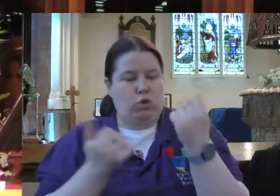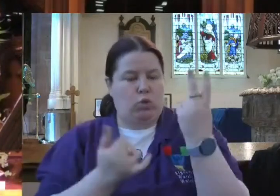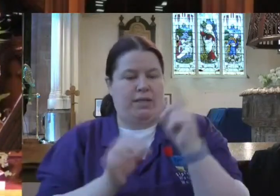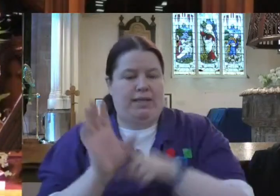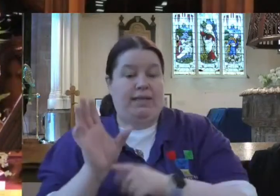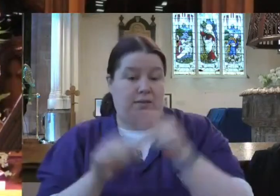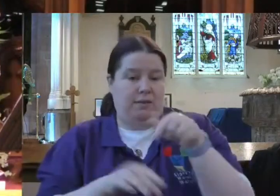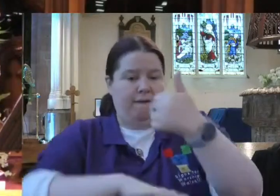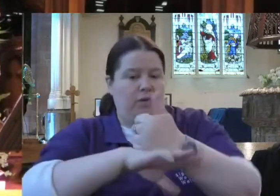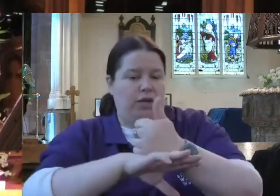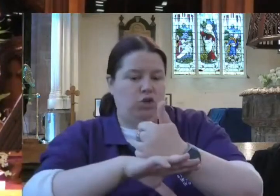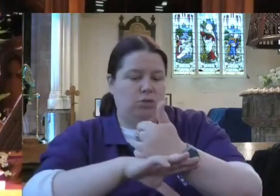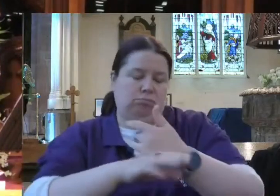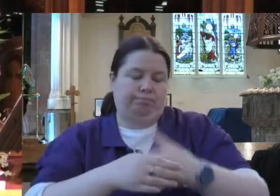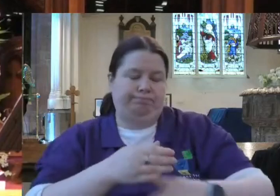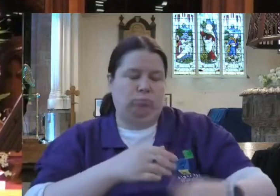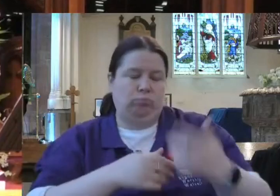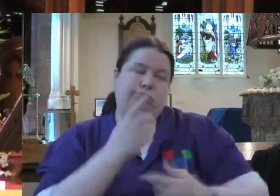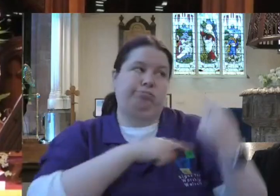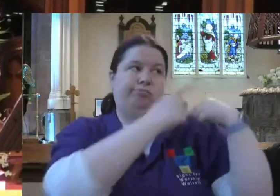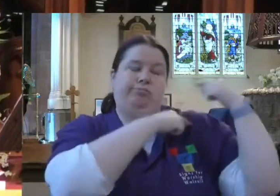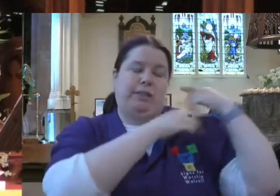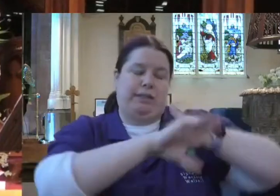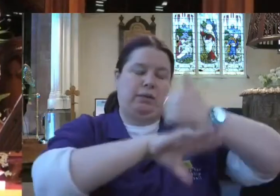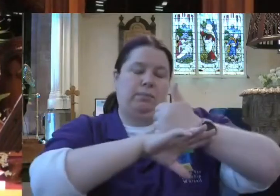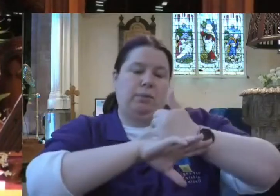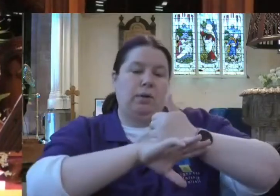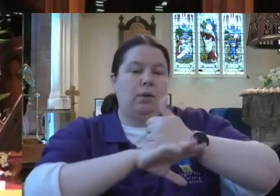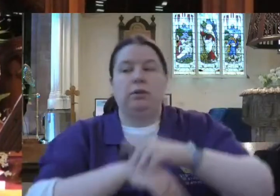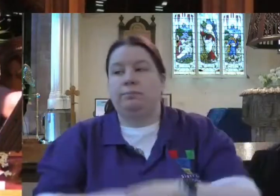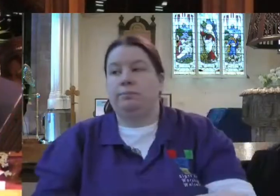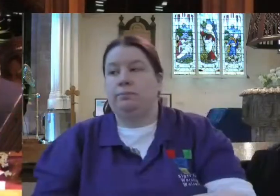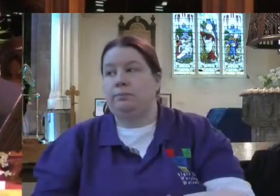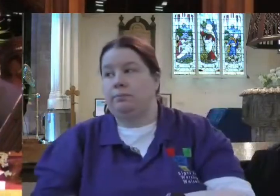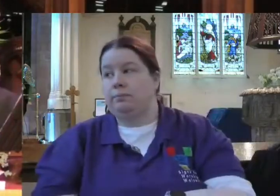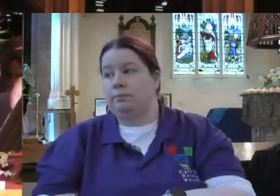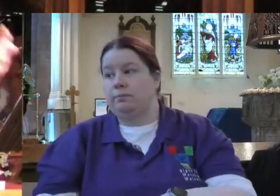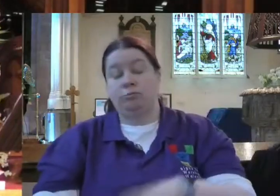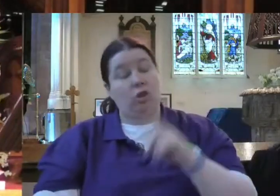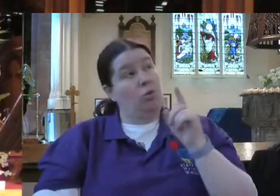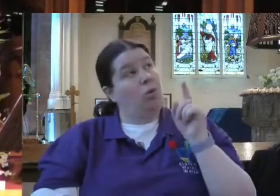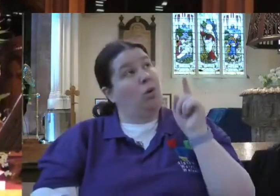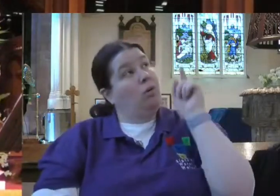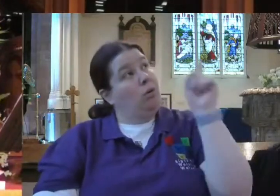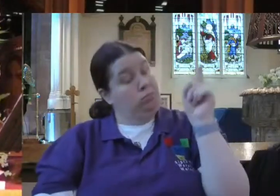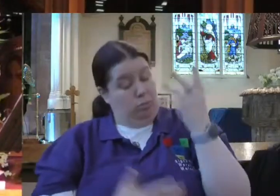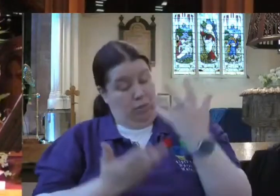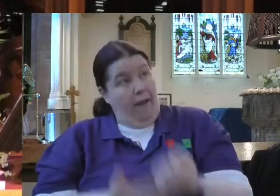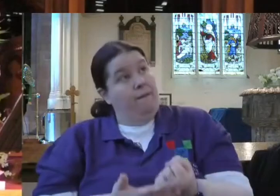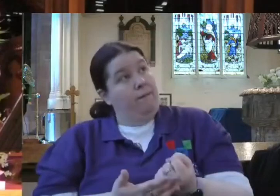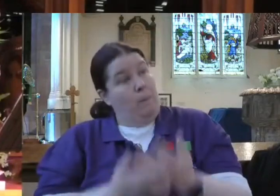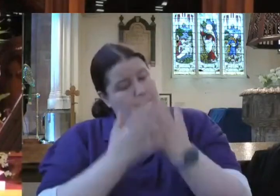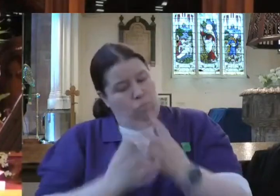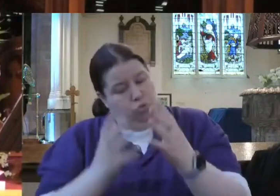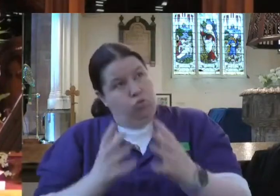away around £3 million to charity every year on the investments that it's got. See, God takes whatever we have and he multiplies